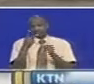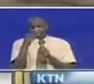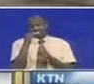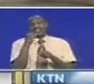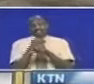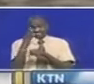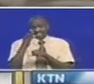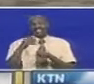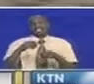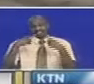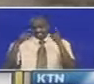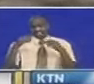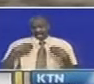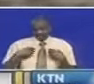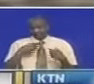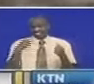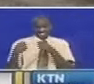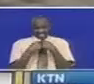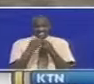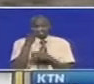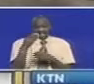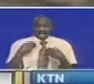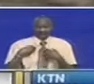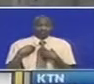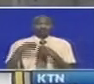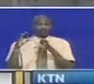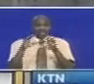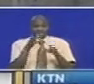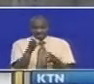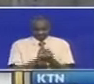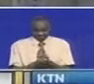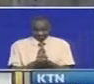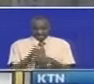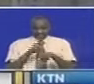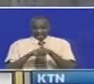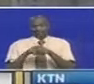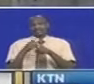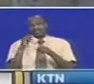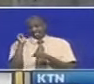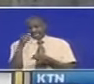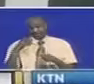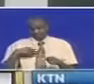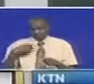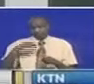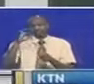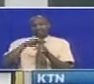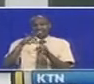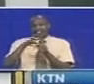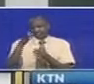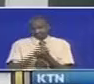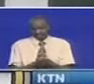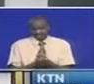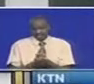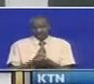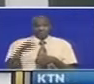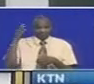satisfactory despite the challenges that slowed down market performance earlier in the year when Kenyans went to the polls. We didn't do the brick and